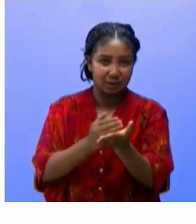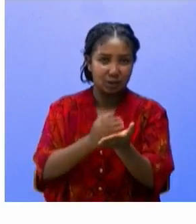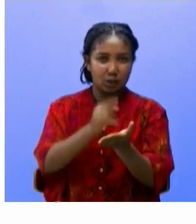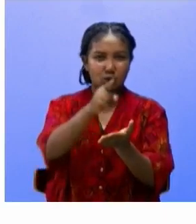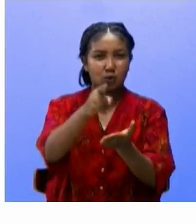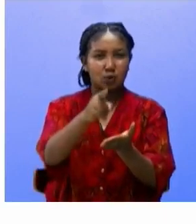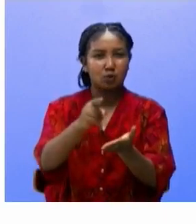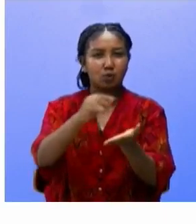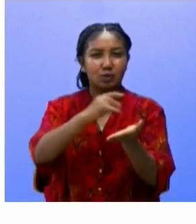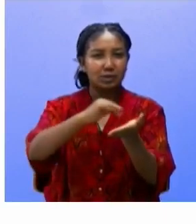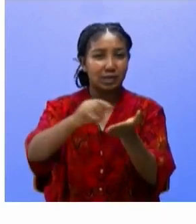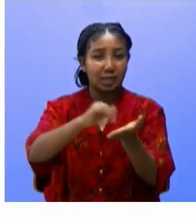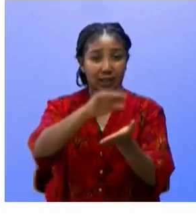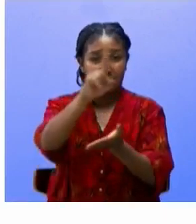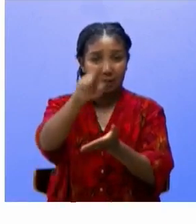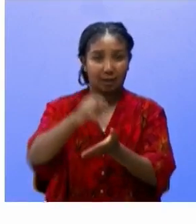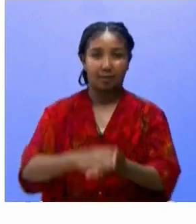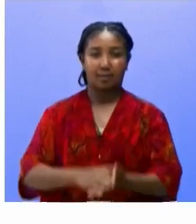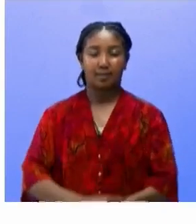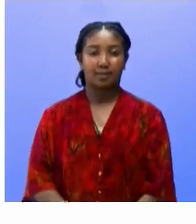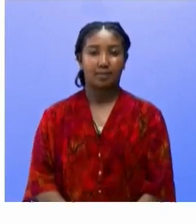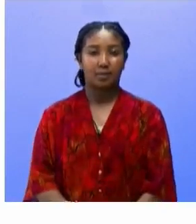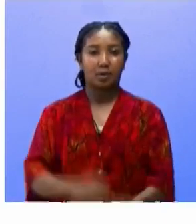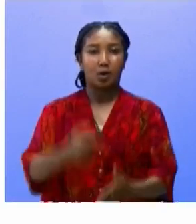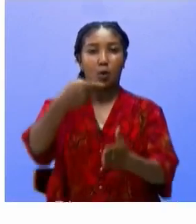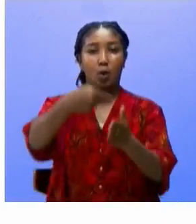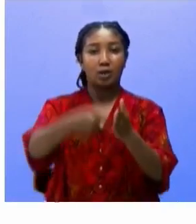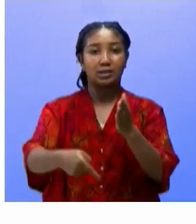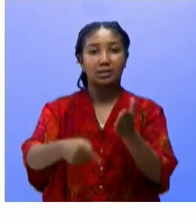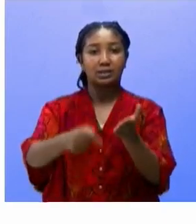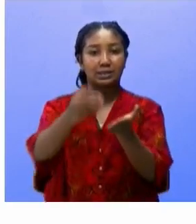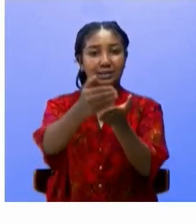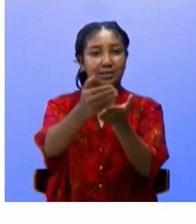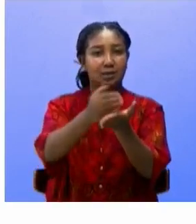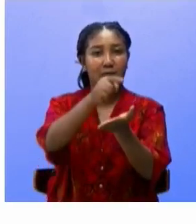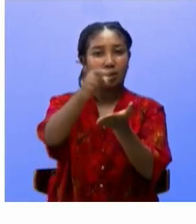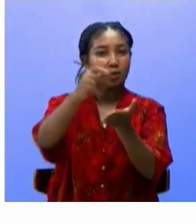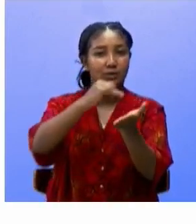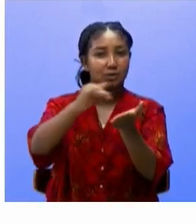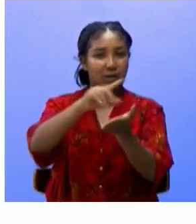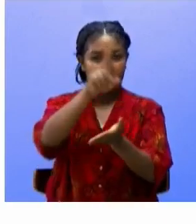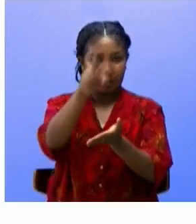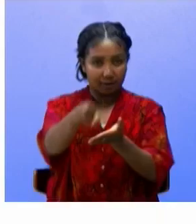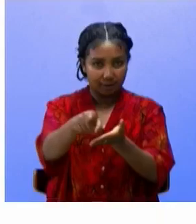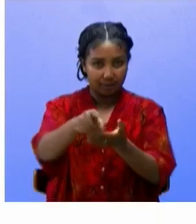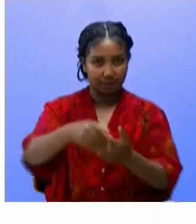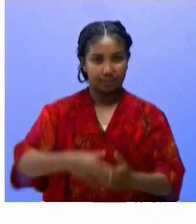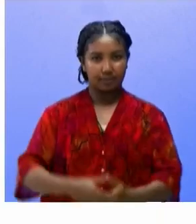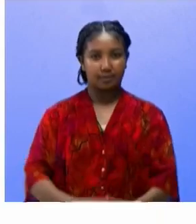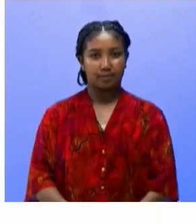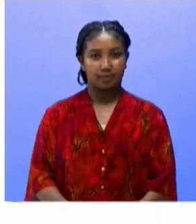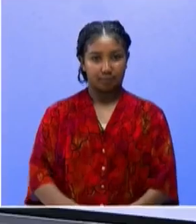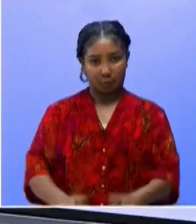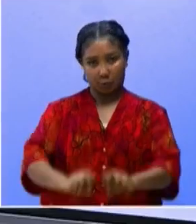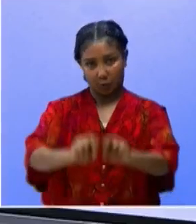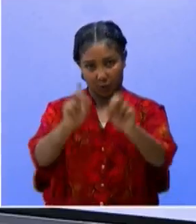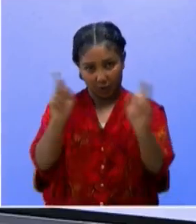are you studying? What subject are you studying? All